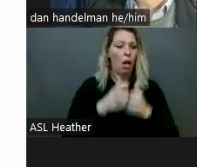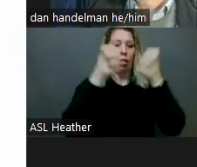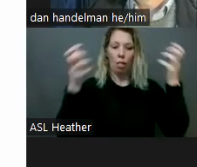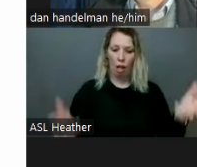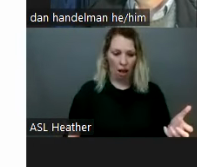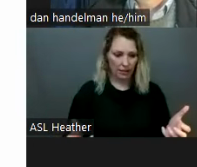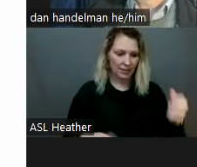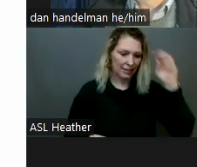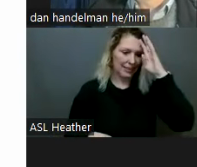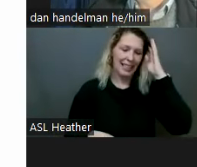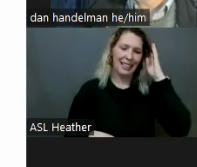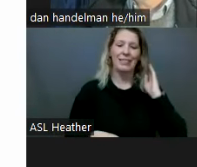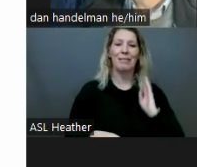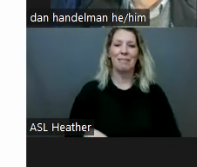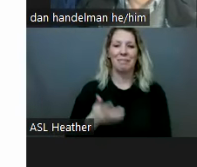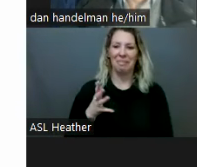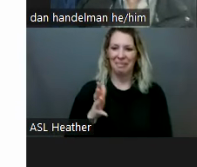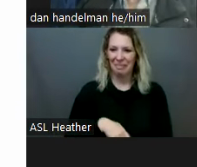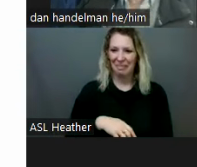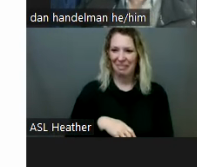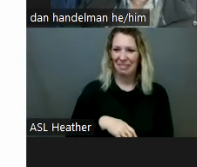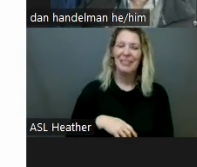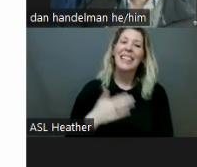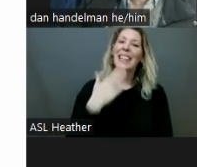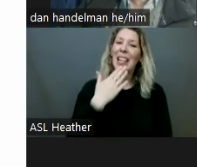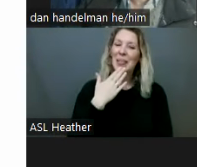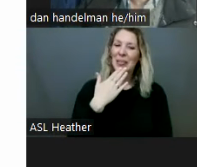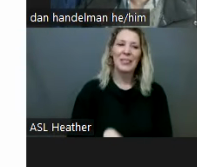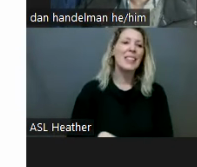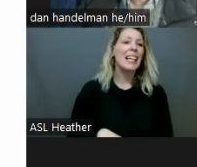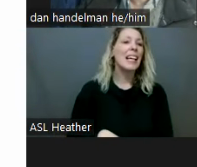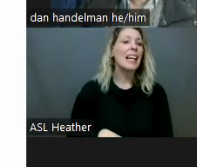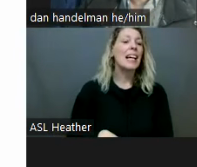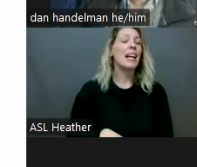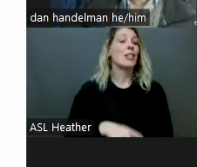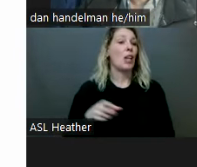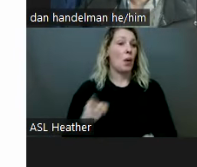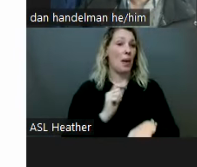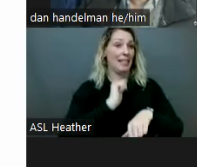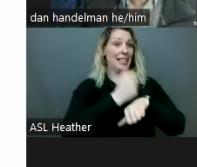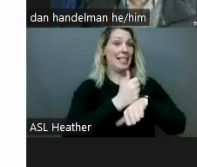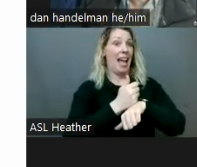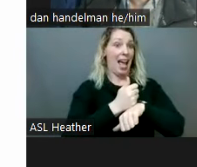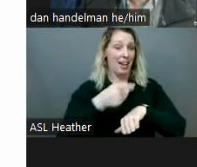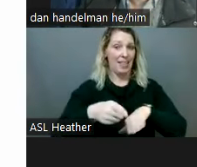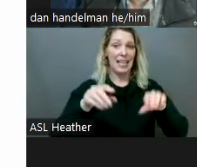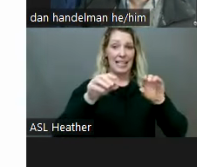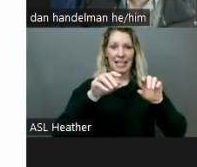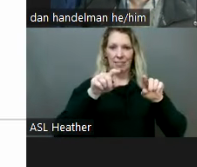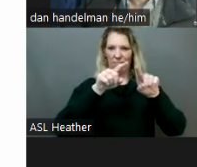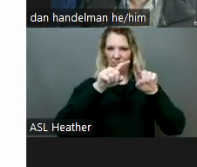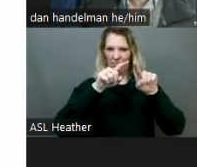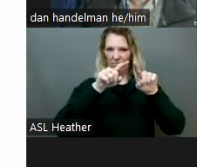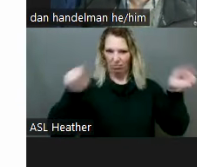document. Okay. Thanks. Very good. Thank you. So in designing this outline, we have kept in mind